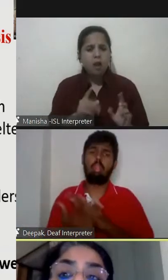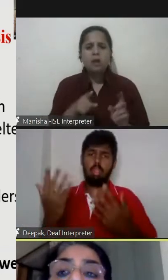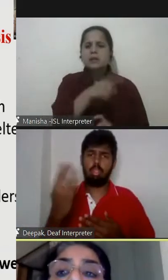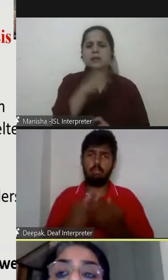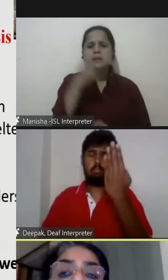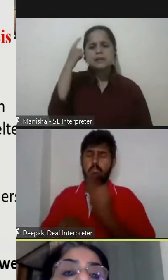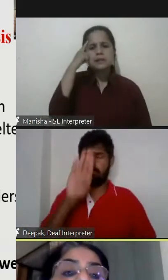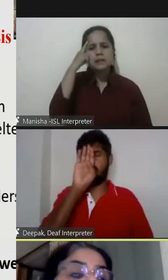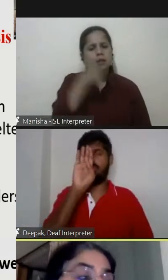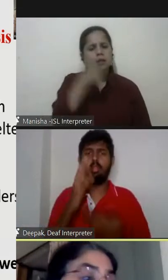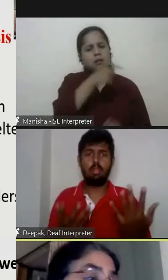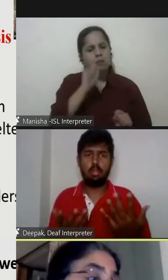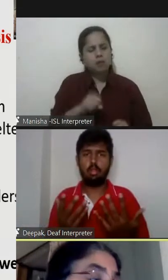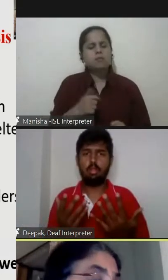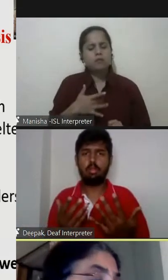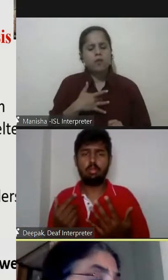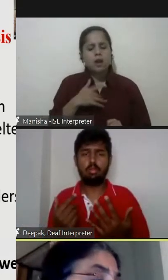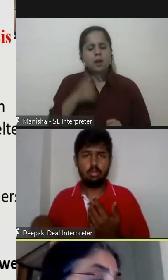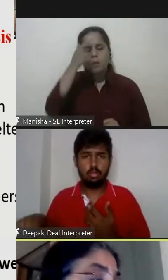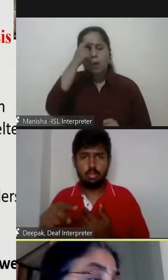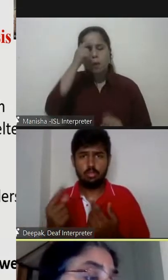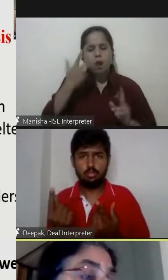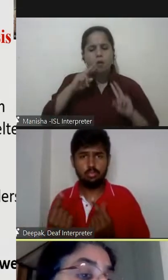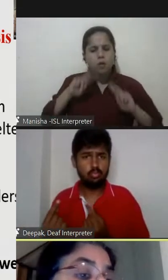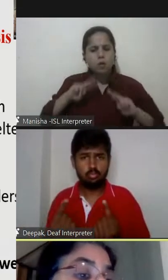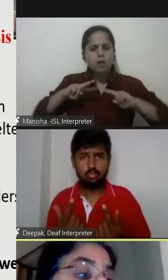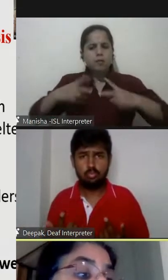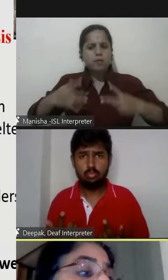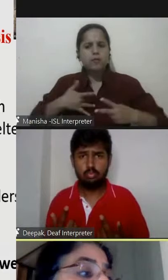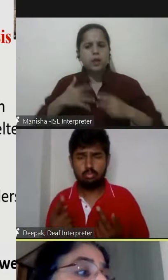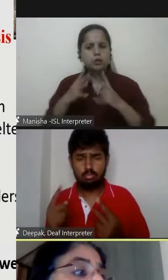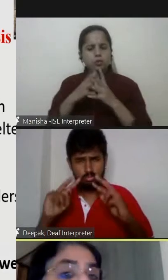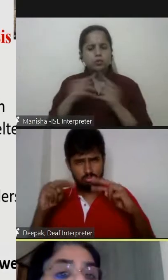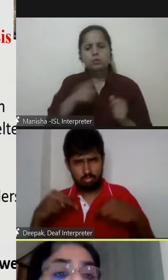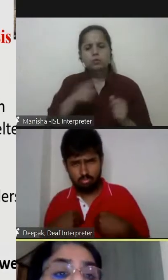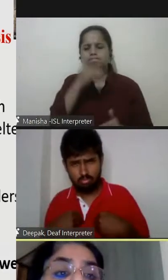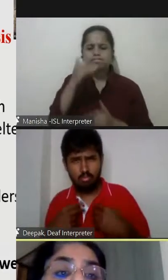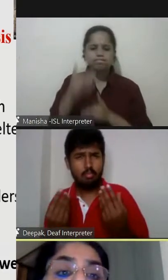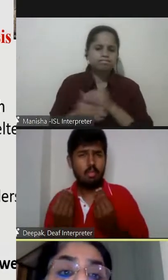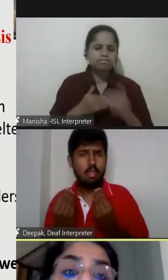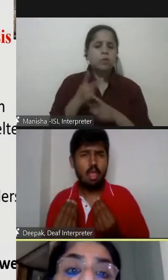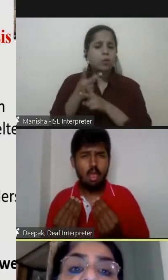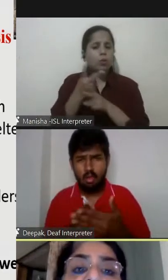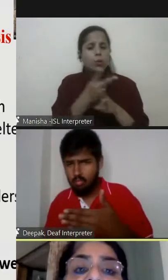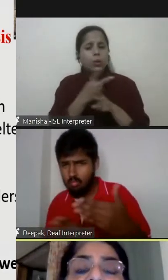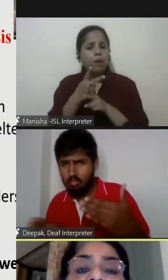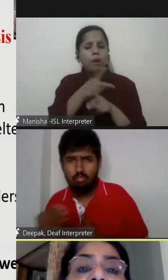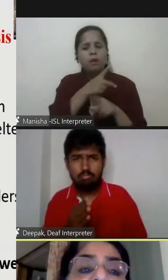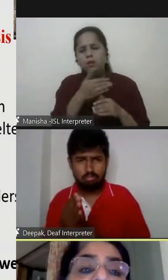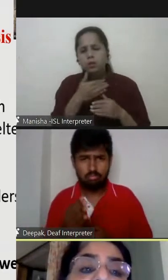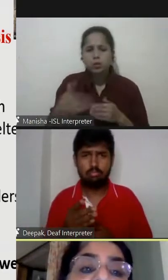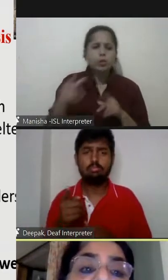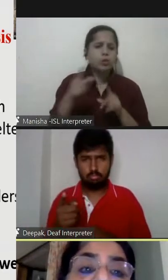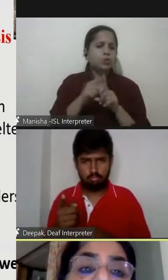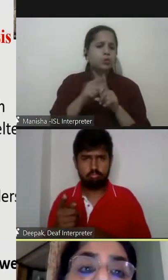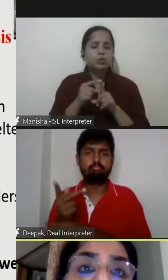respond to the crisis, and they were able to continue the care because of